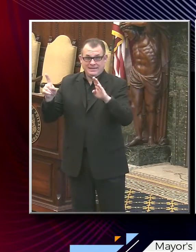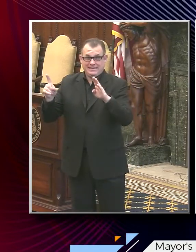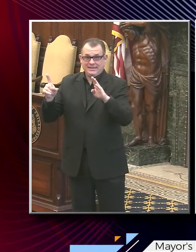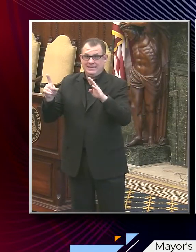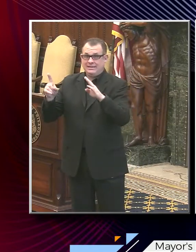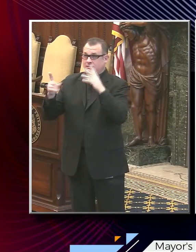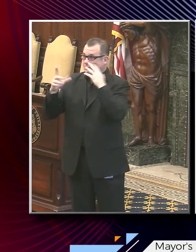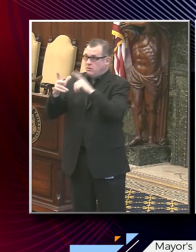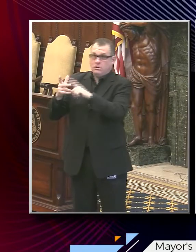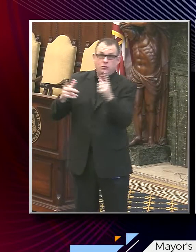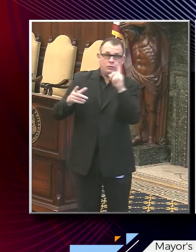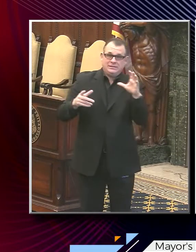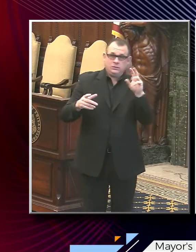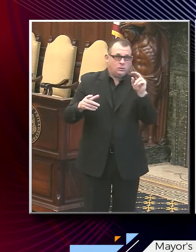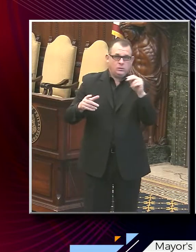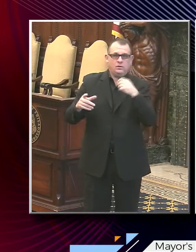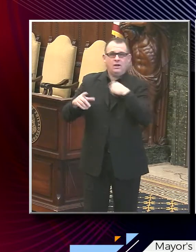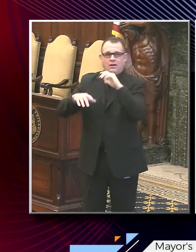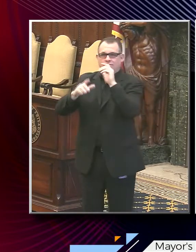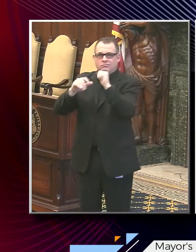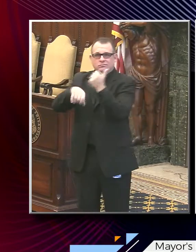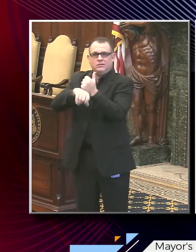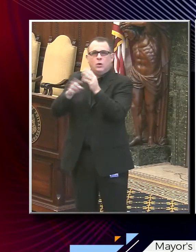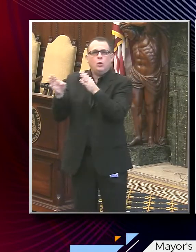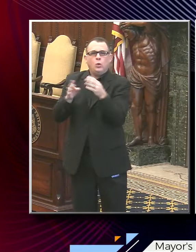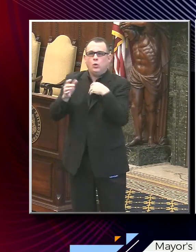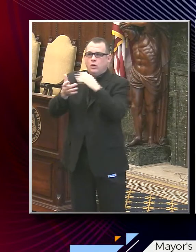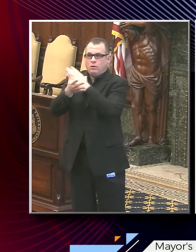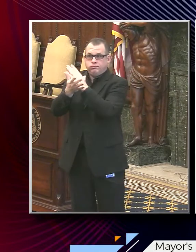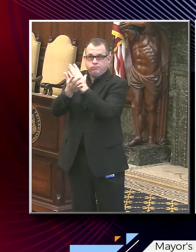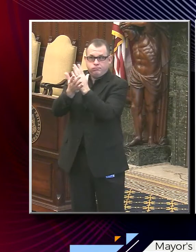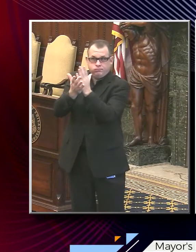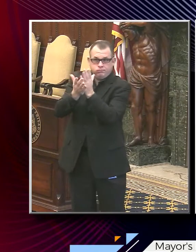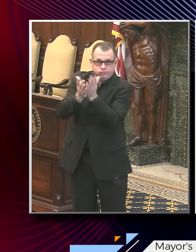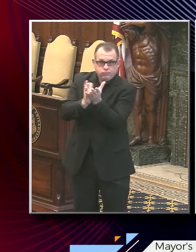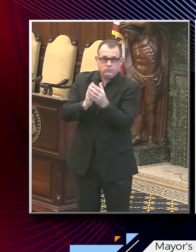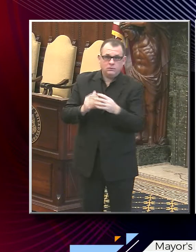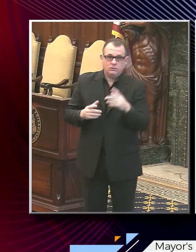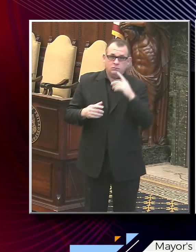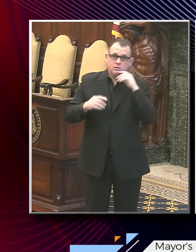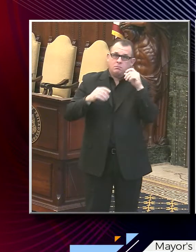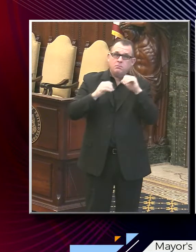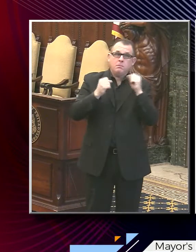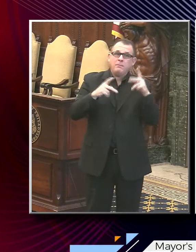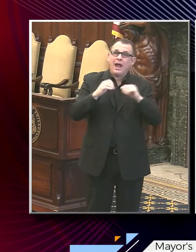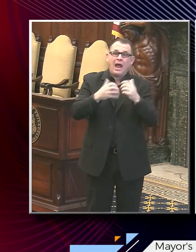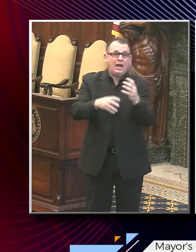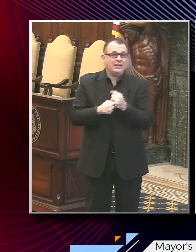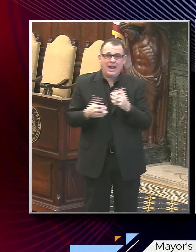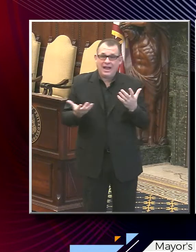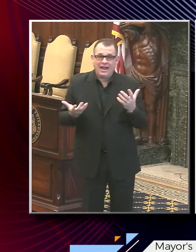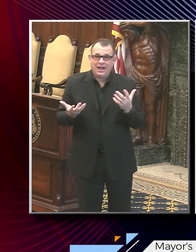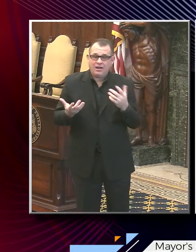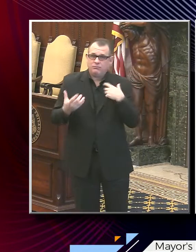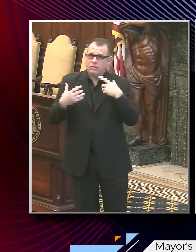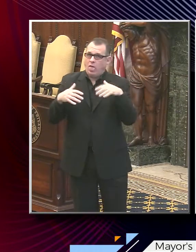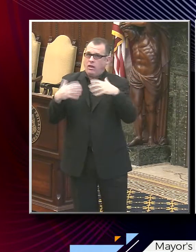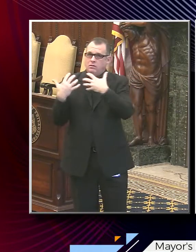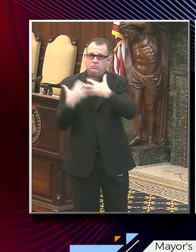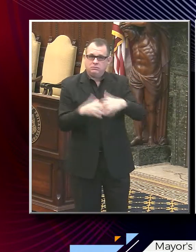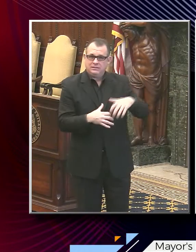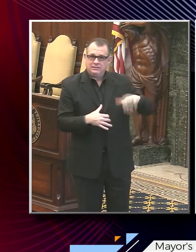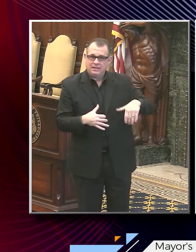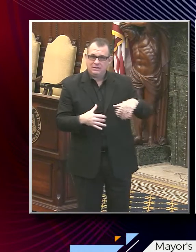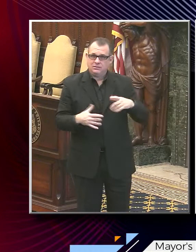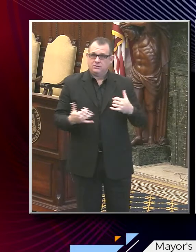1C. Now, we've gotten a number of questions on how the vaccine will be distributed and where people can get it. We don't have all of this worked out yet, but